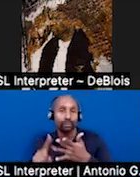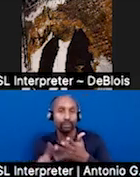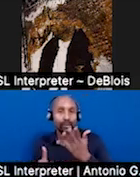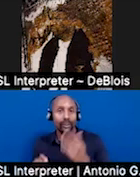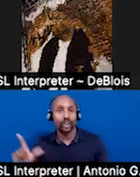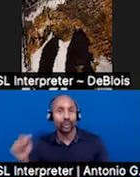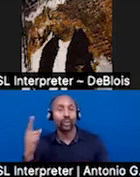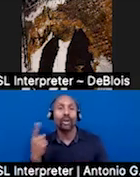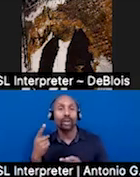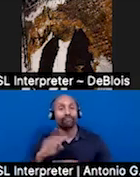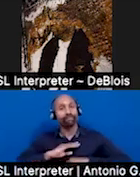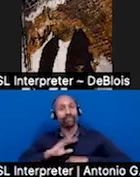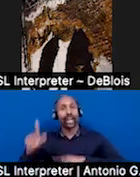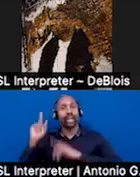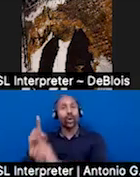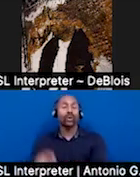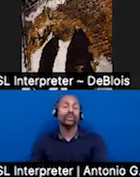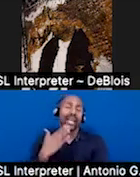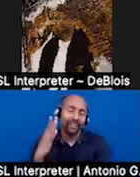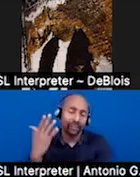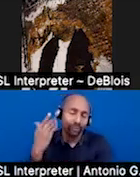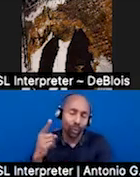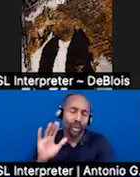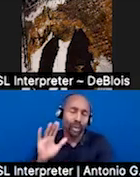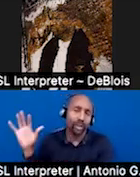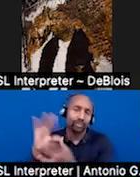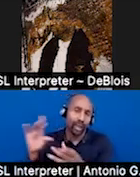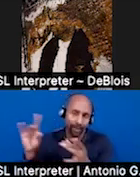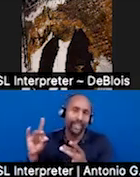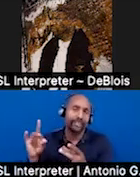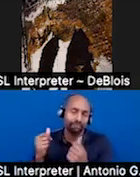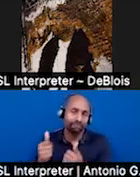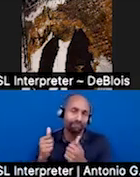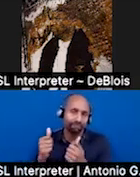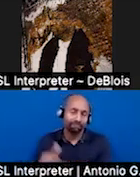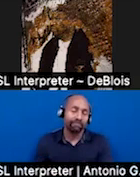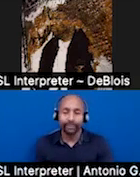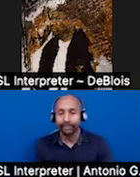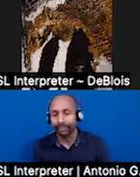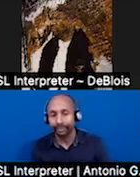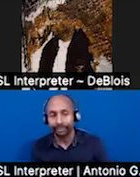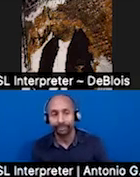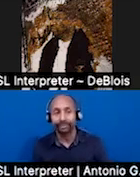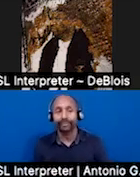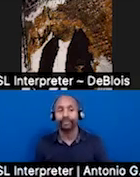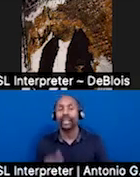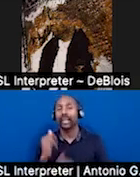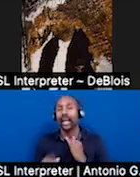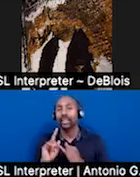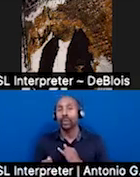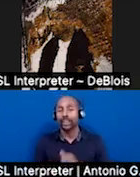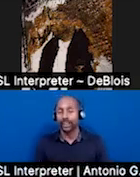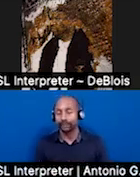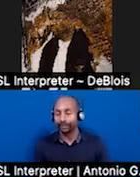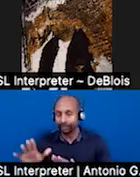your insights on this topic. My last prepared question, and while I'm asking this question and